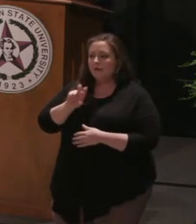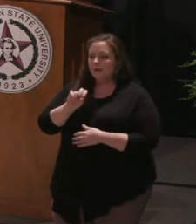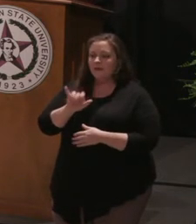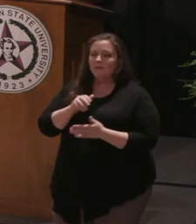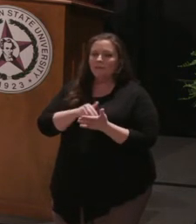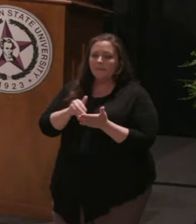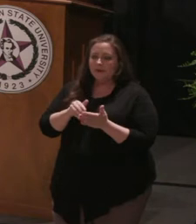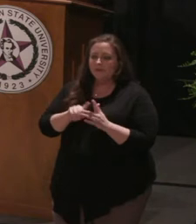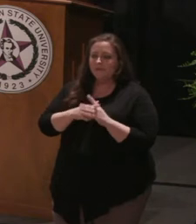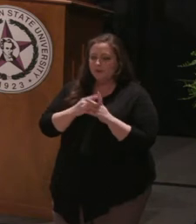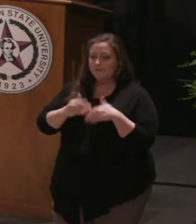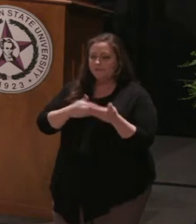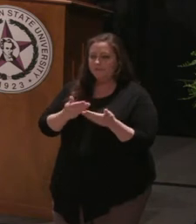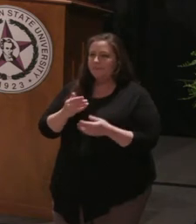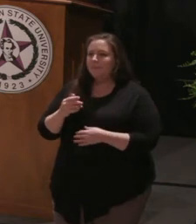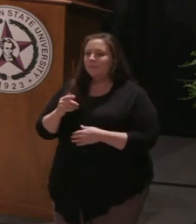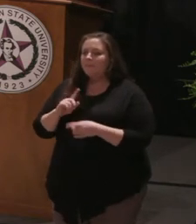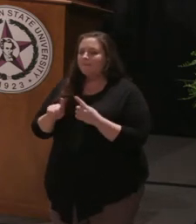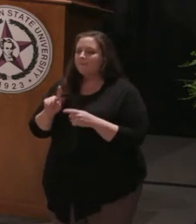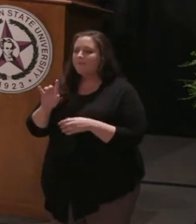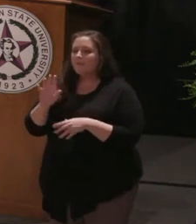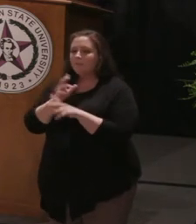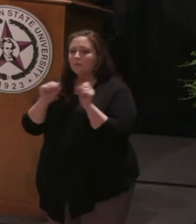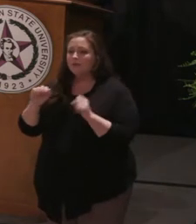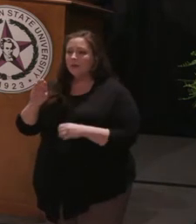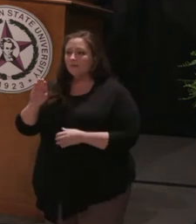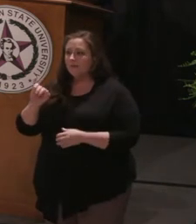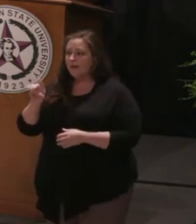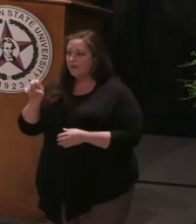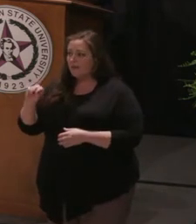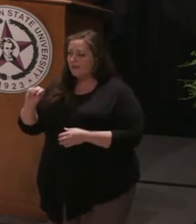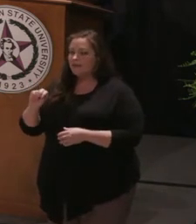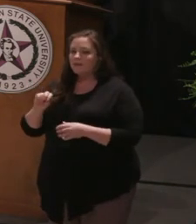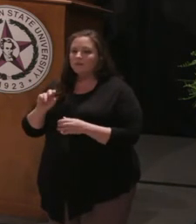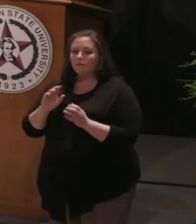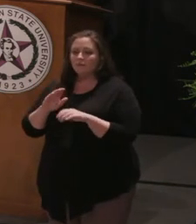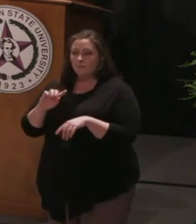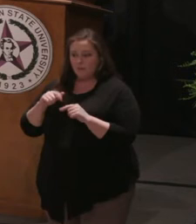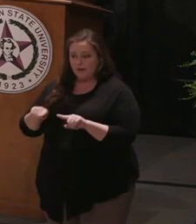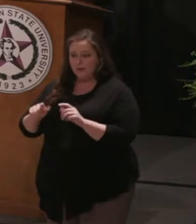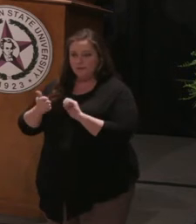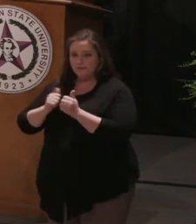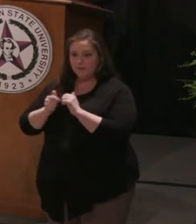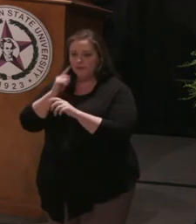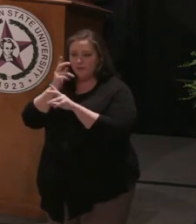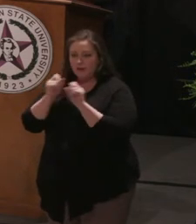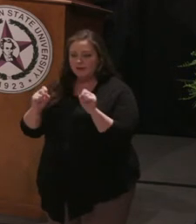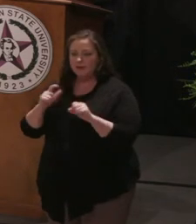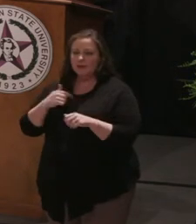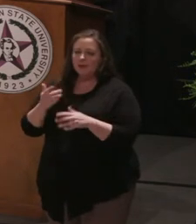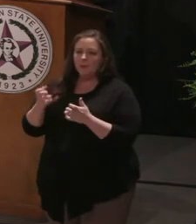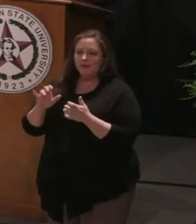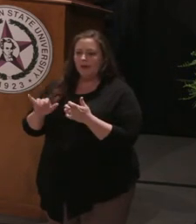revocation. Even President Joe Biden, on the campaign trail, he called for it to be revoked